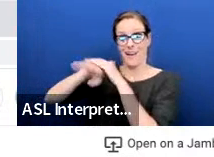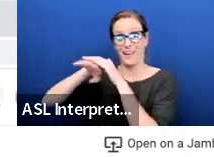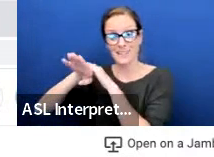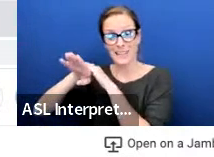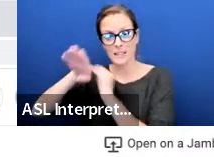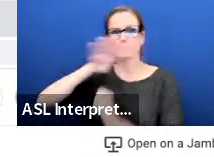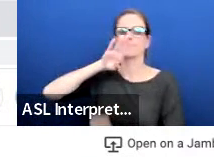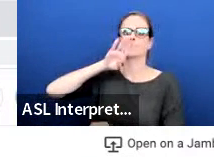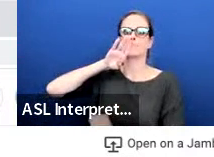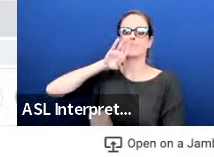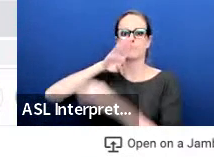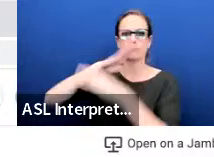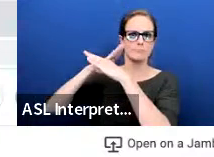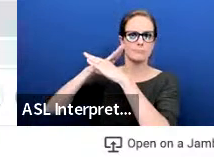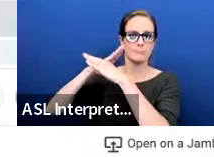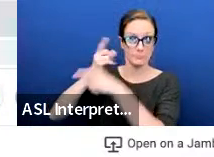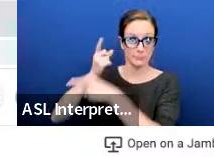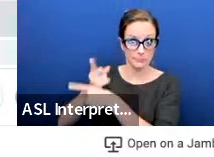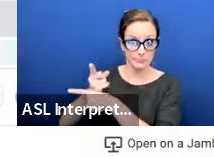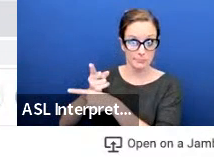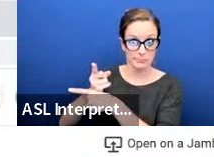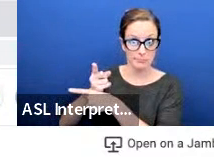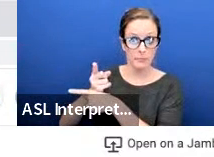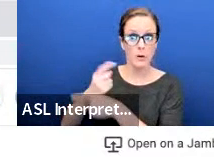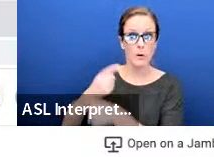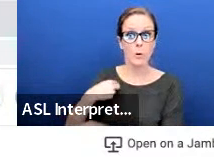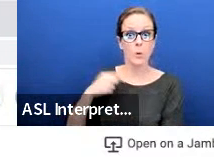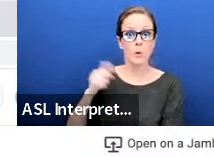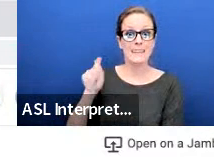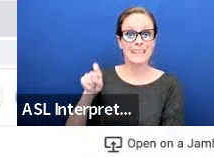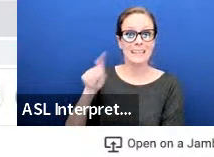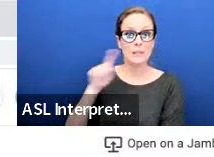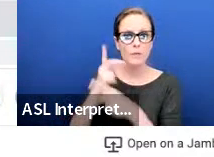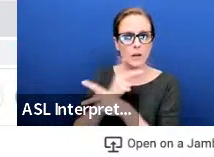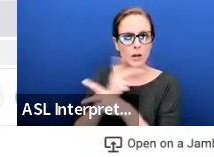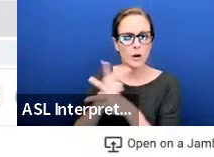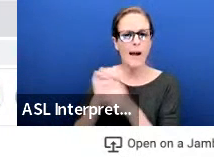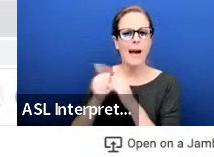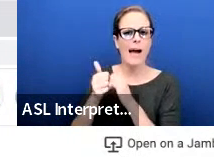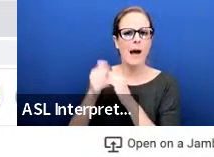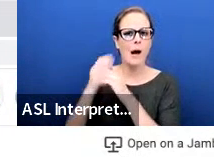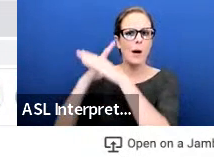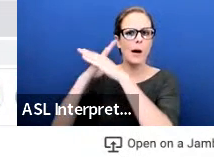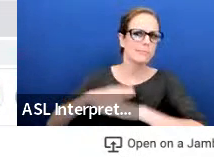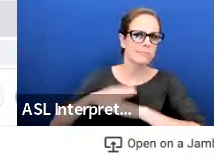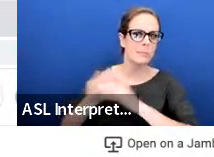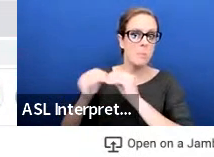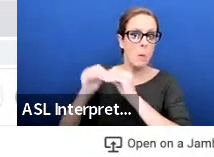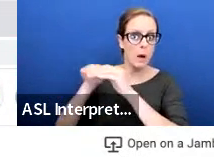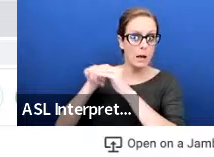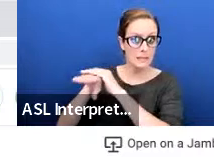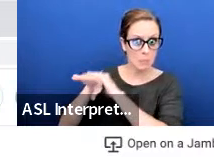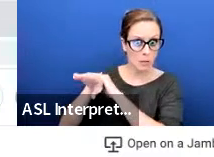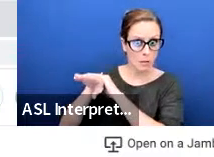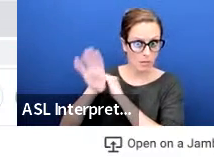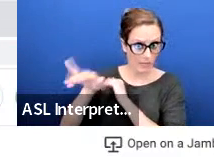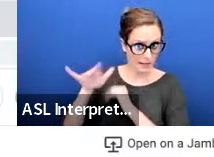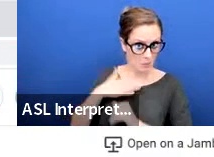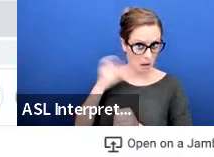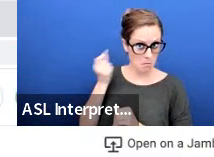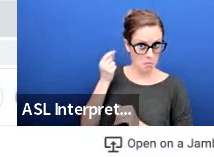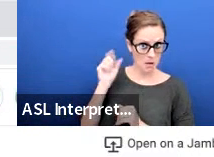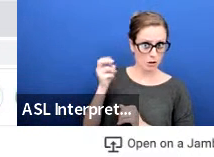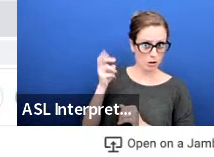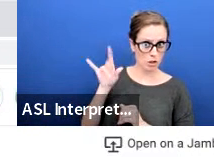these resources. So we need to figure out how can we make it more accessible is what I'm hearing Shirley say. What